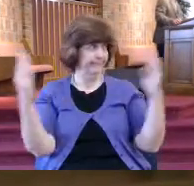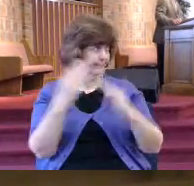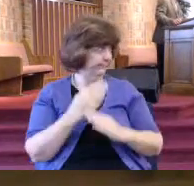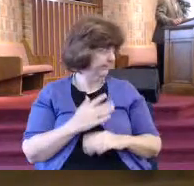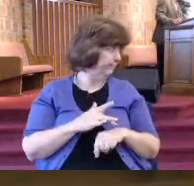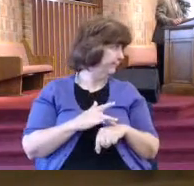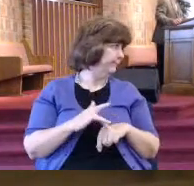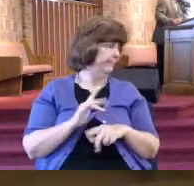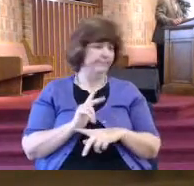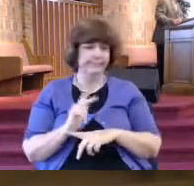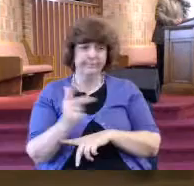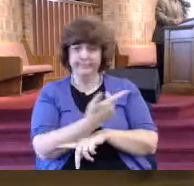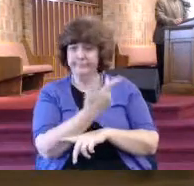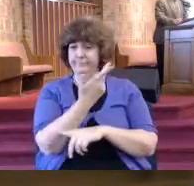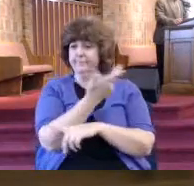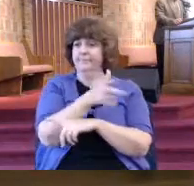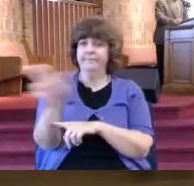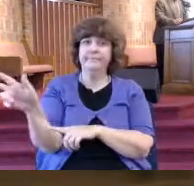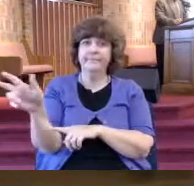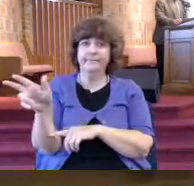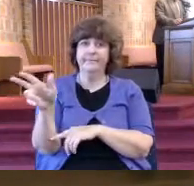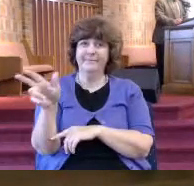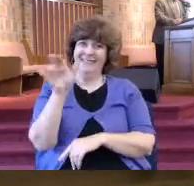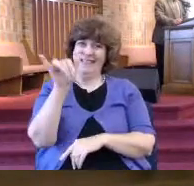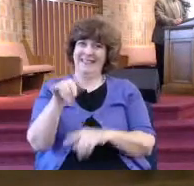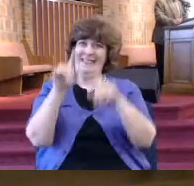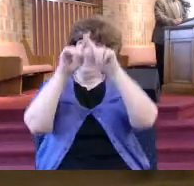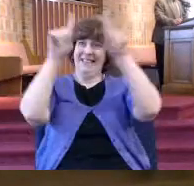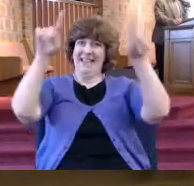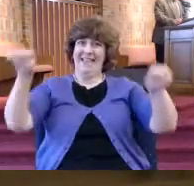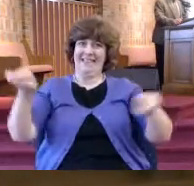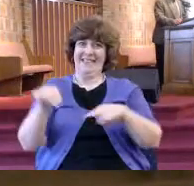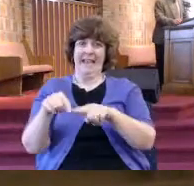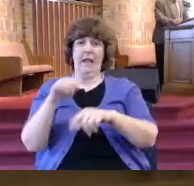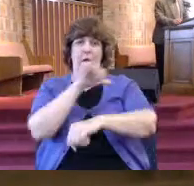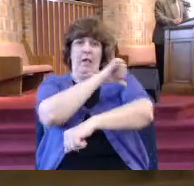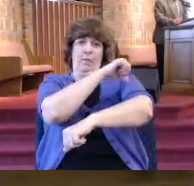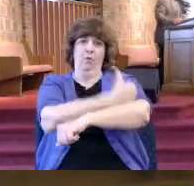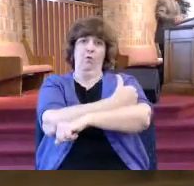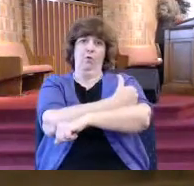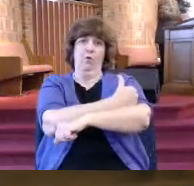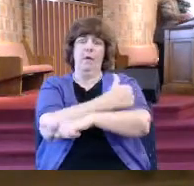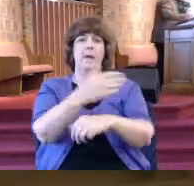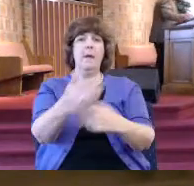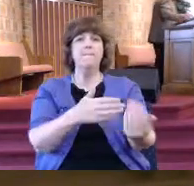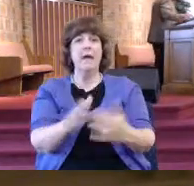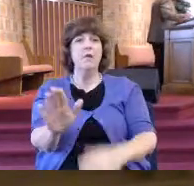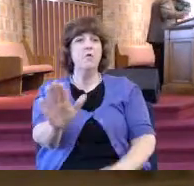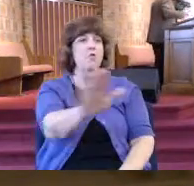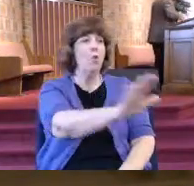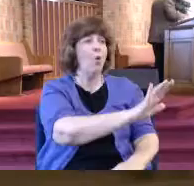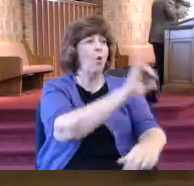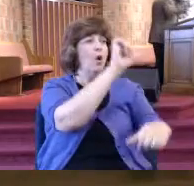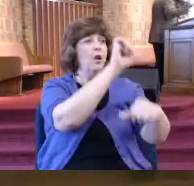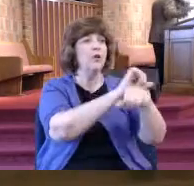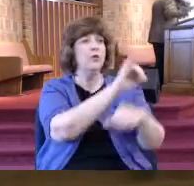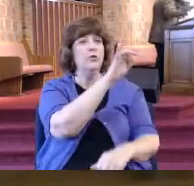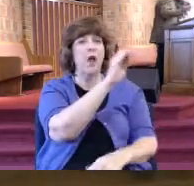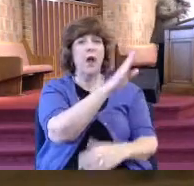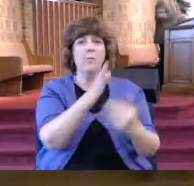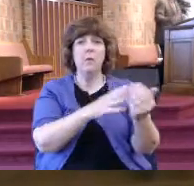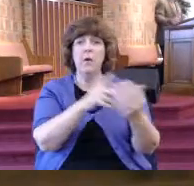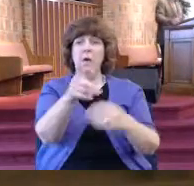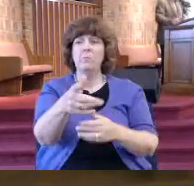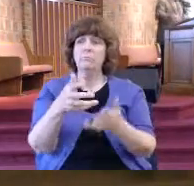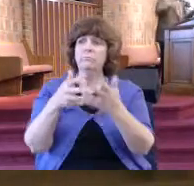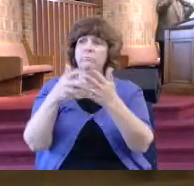of authority. And it doesn't matter what work you do. It doesn't matter what your economic status is.